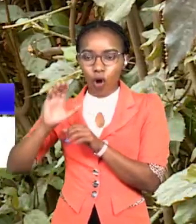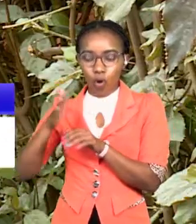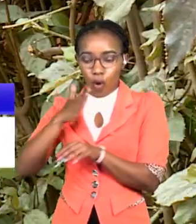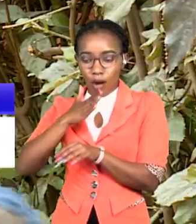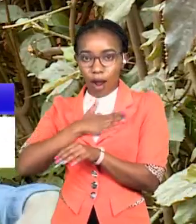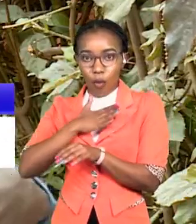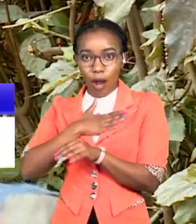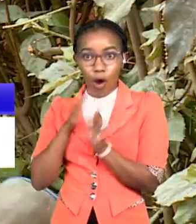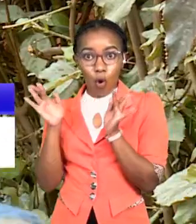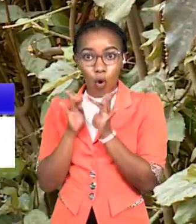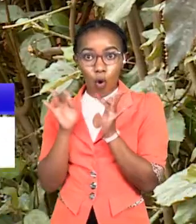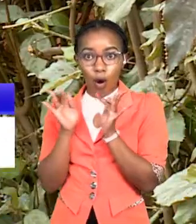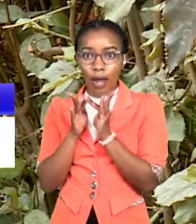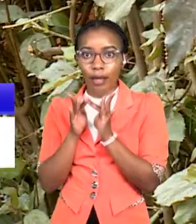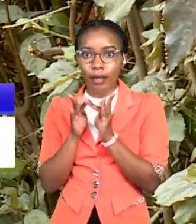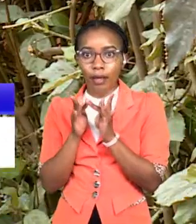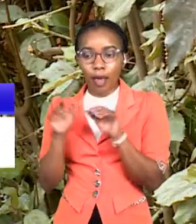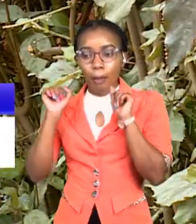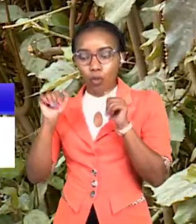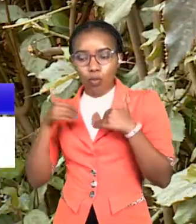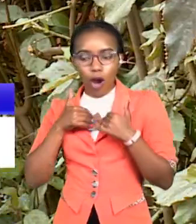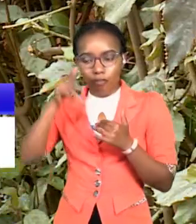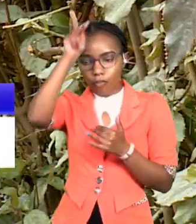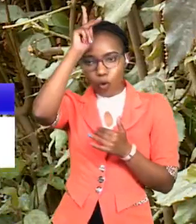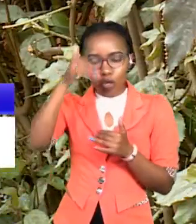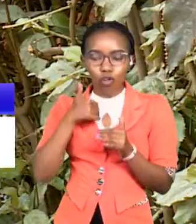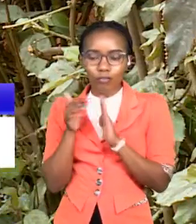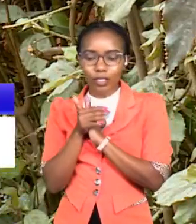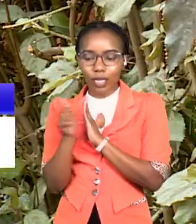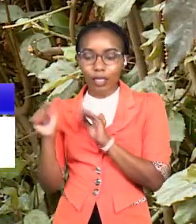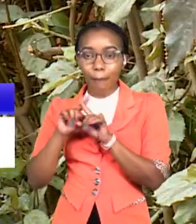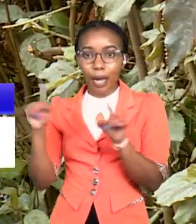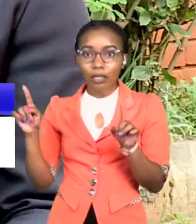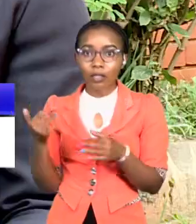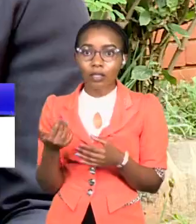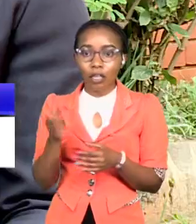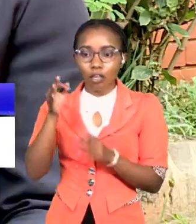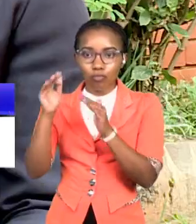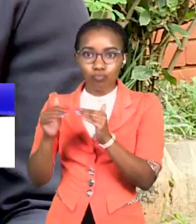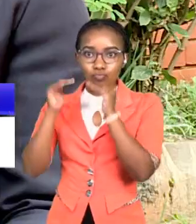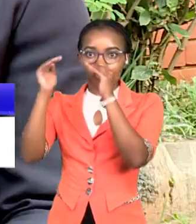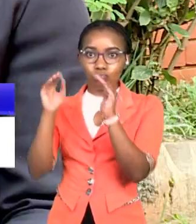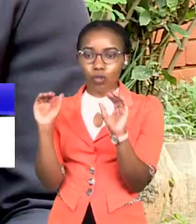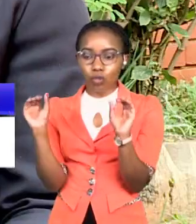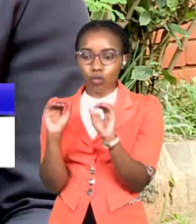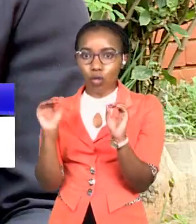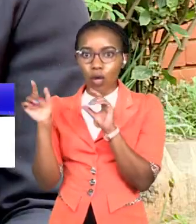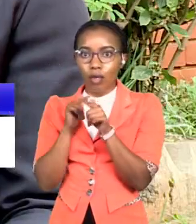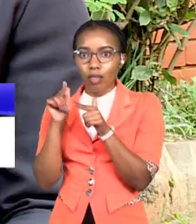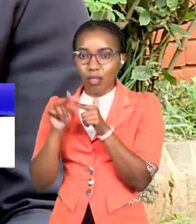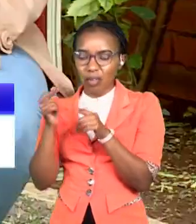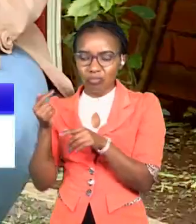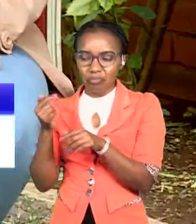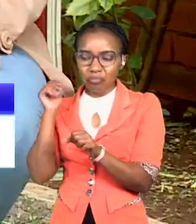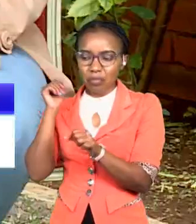because you could have all this down, you could have the knowledge and you have the skill, but if you don't actually take that step, then you're not really getting